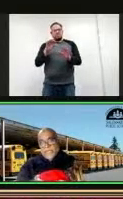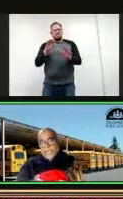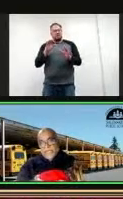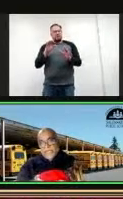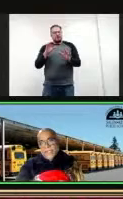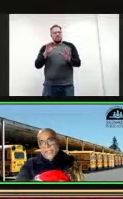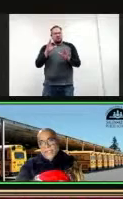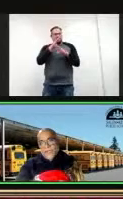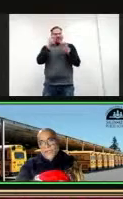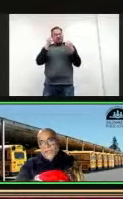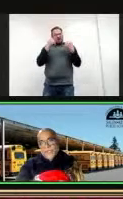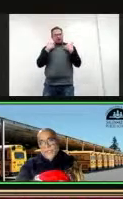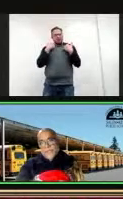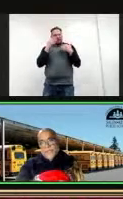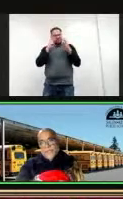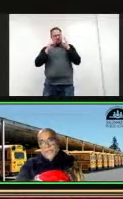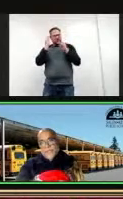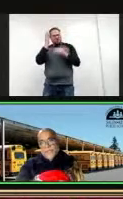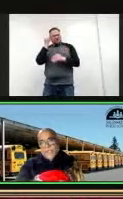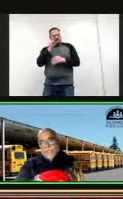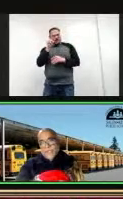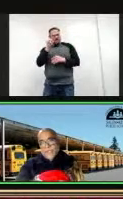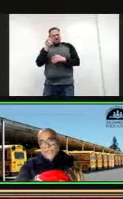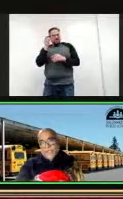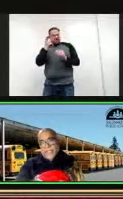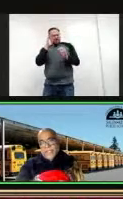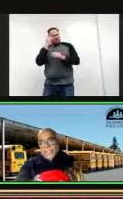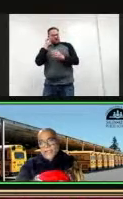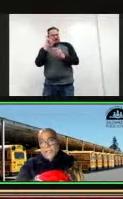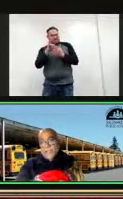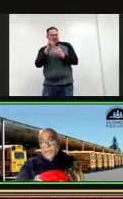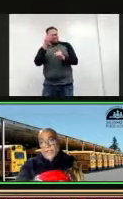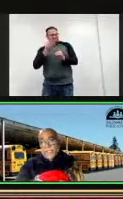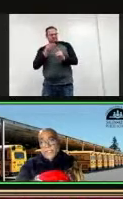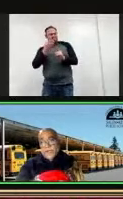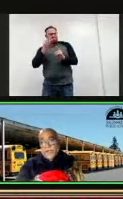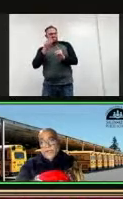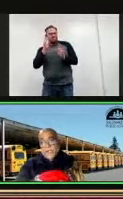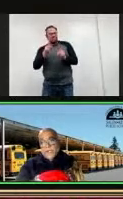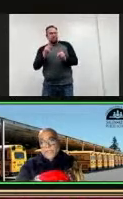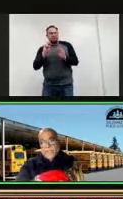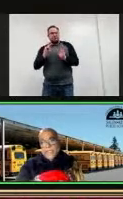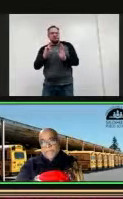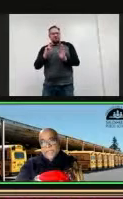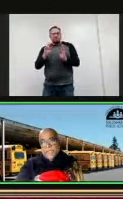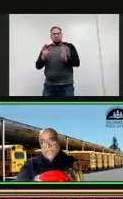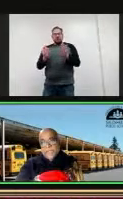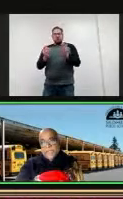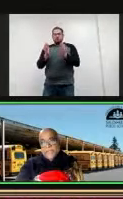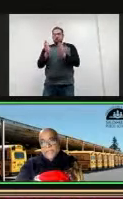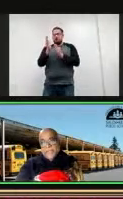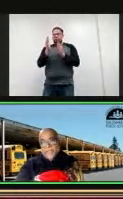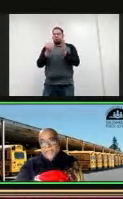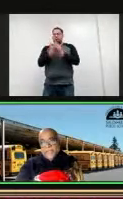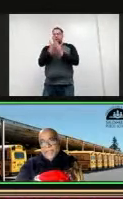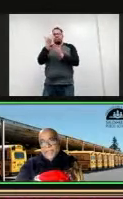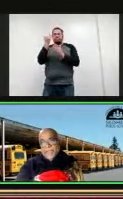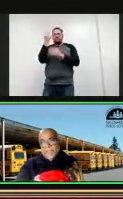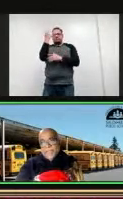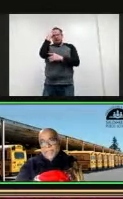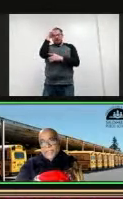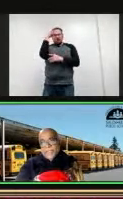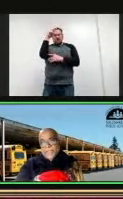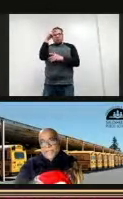that, why not look for someone who has worked in that area? Let's say from the New Mexico program, somebody applies. We should grab